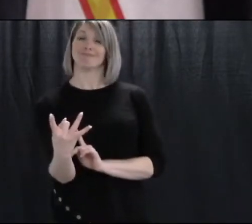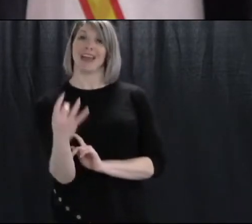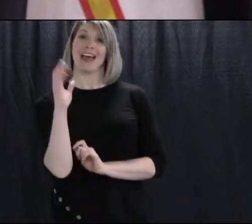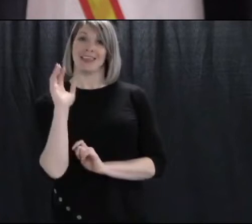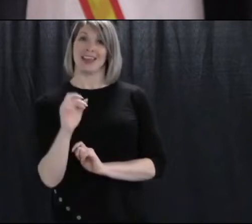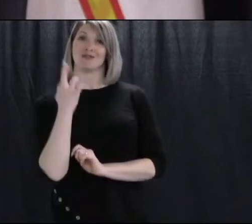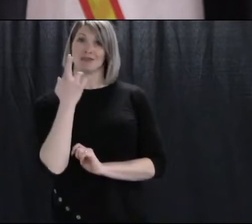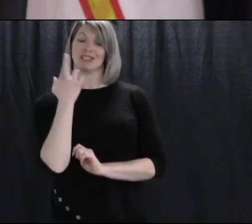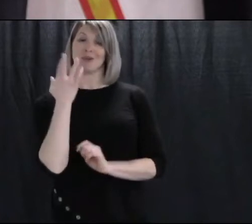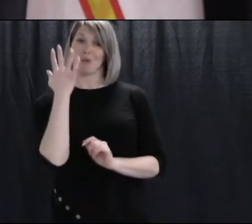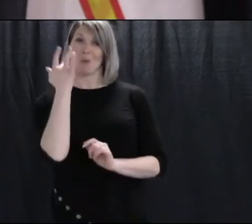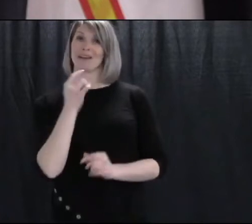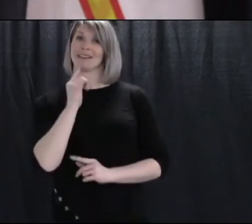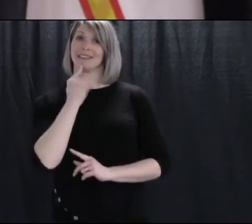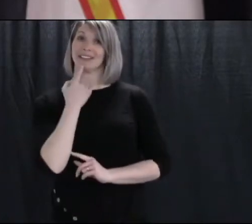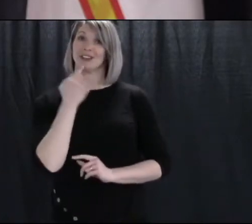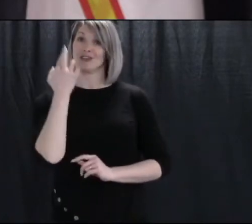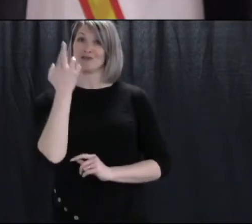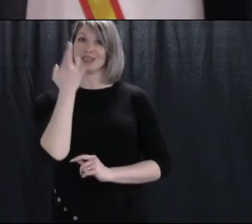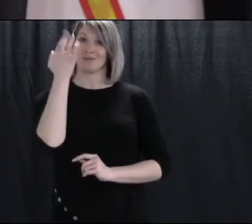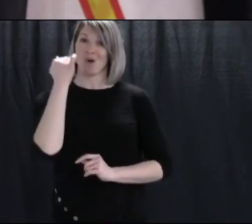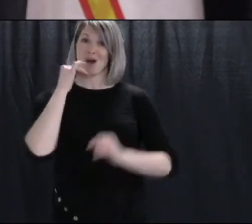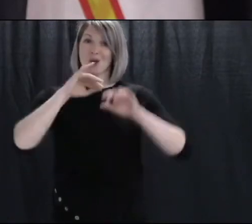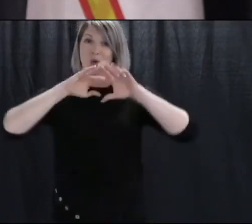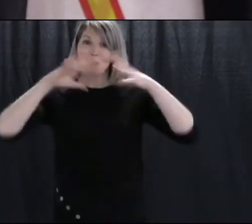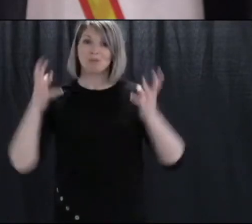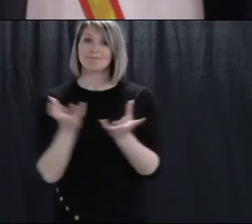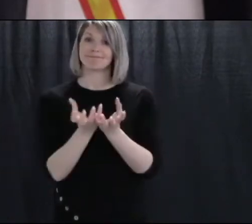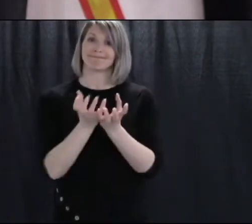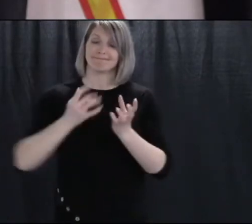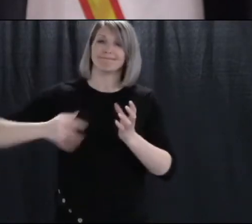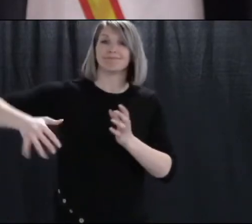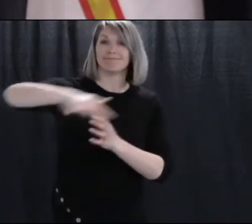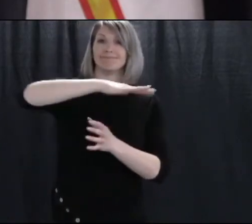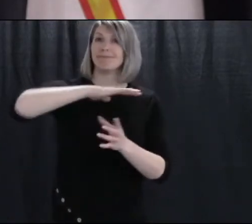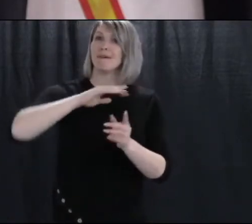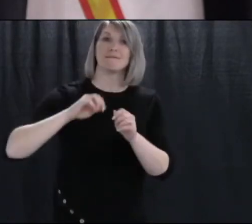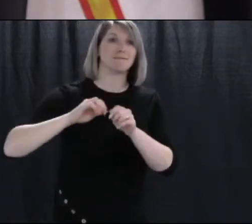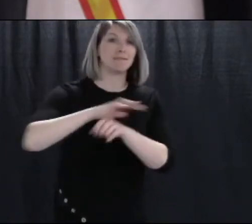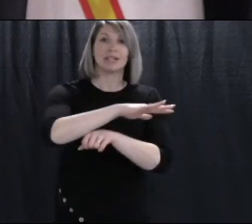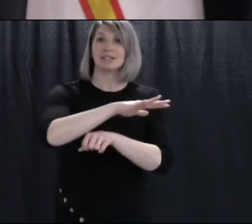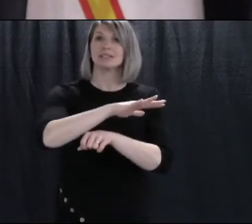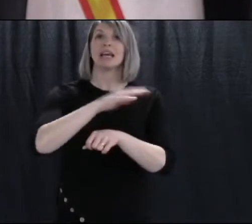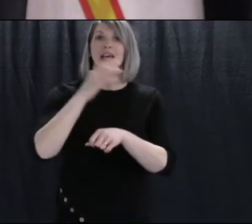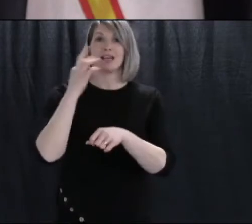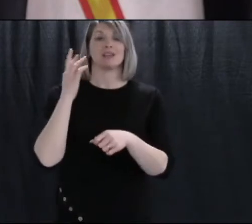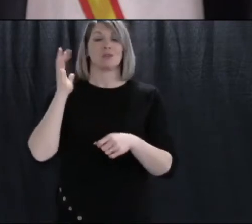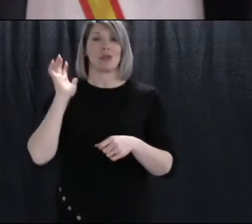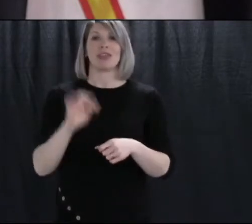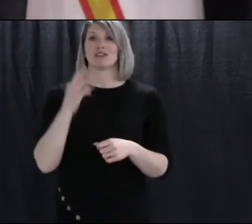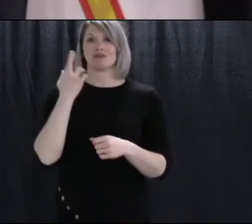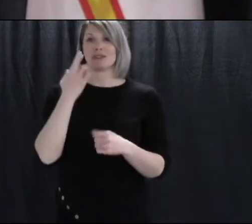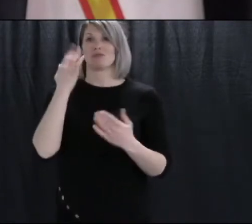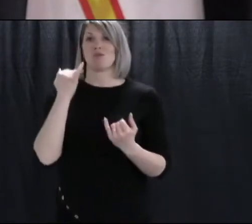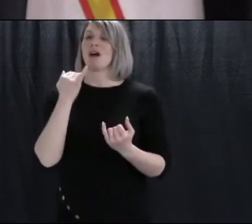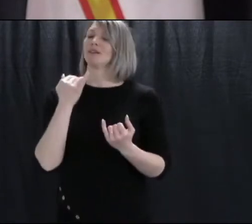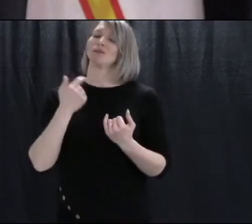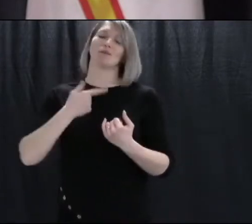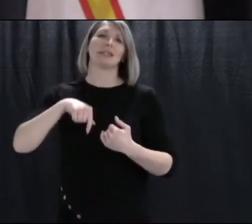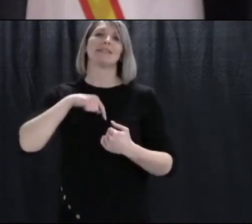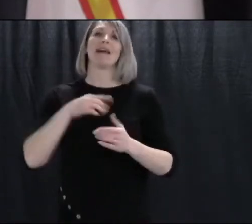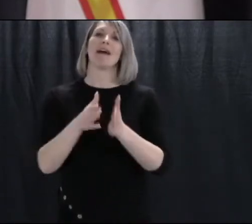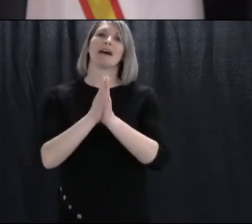this virus. This is why it's spread around the world and spreading throughout communities in this location here in Newfoundland and Labrador. So we're simply